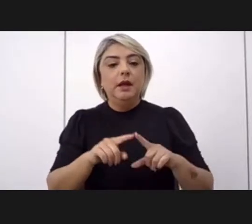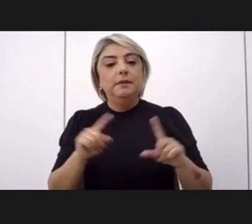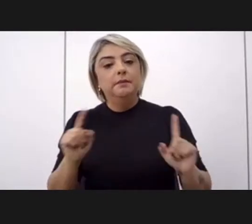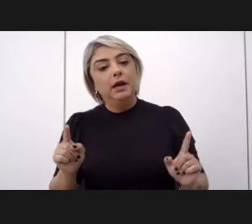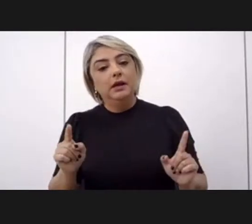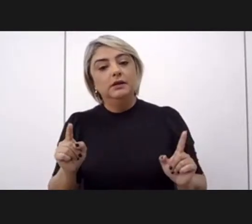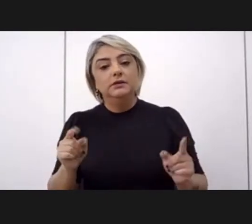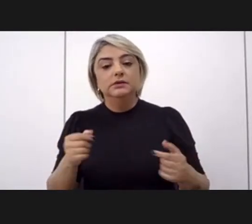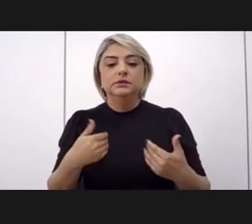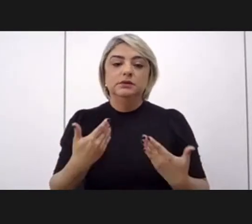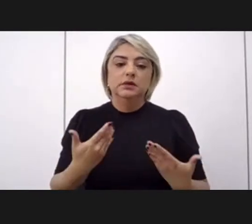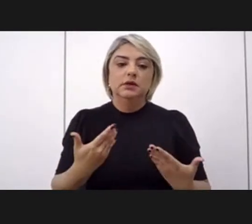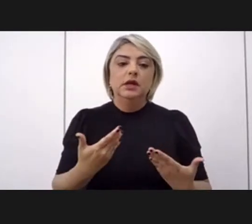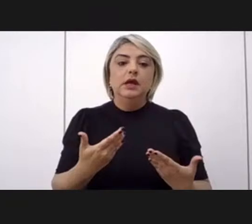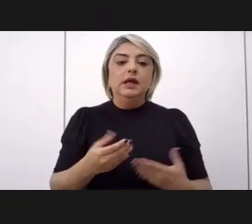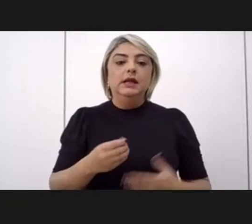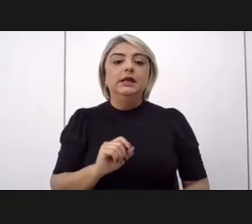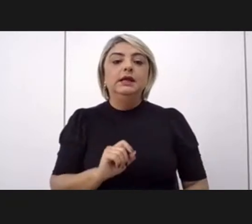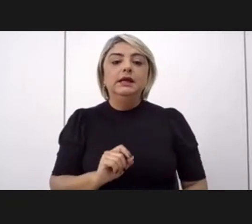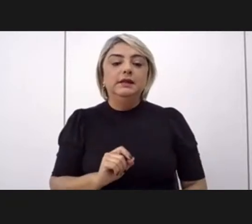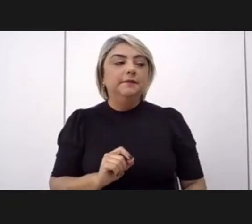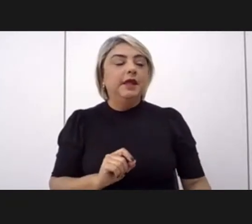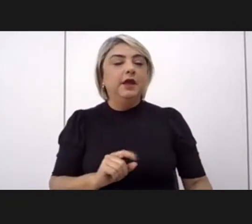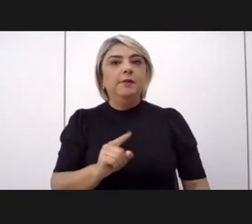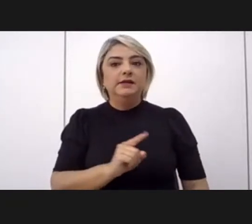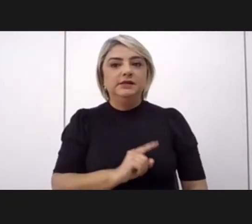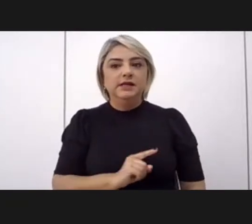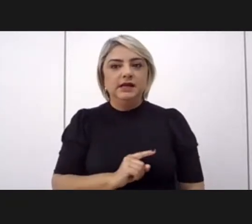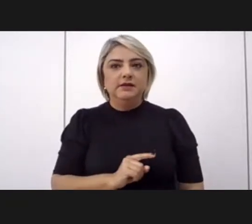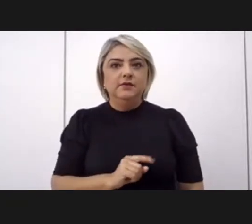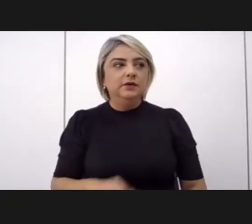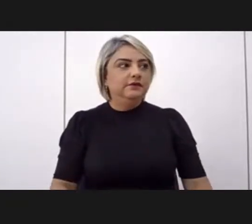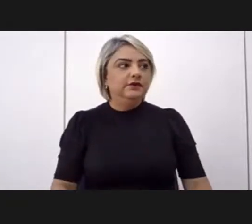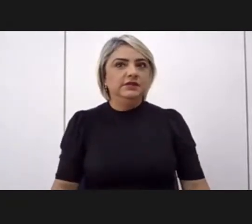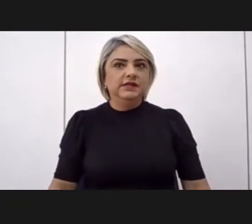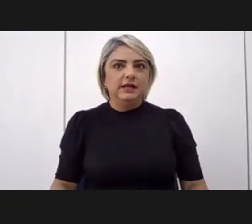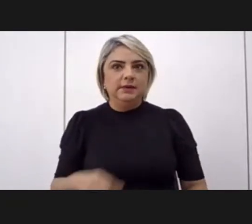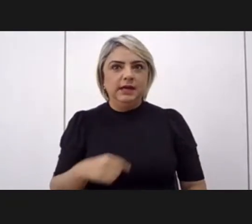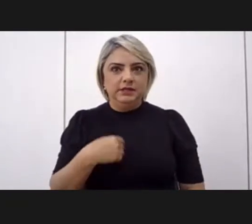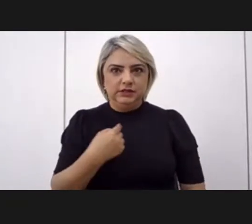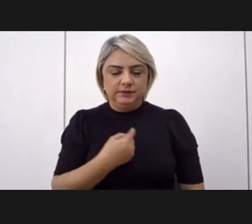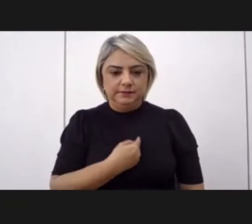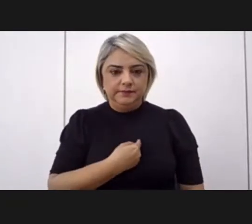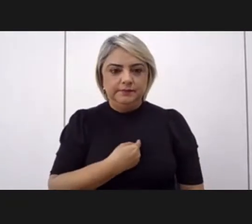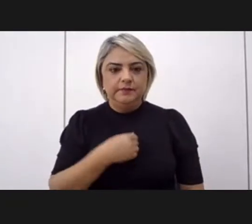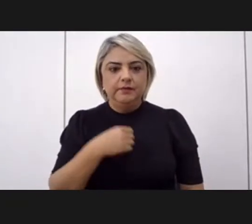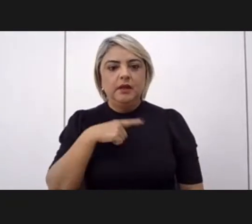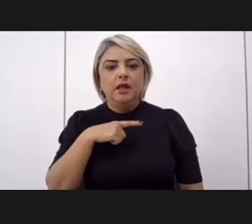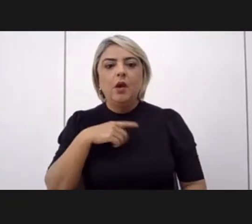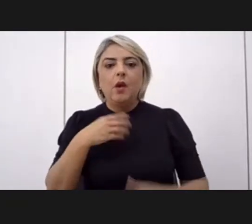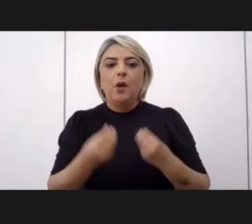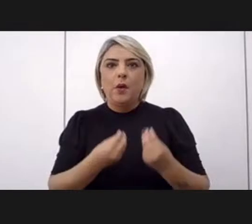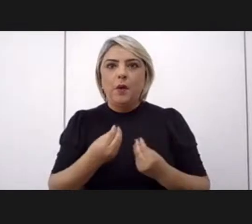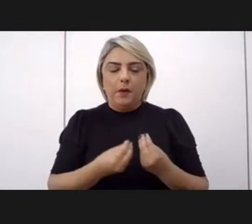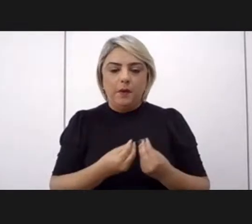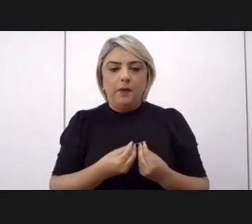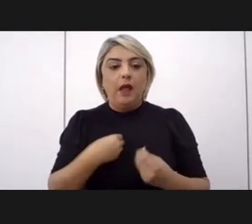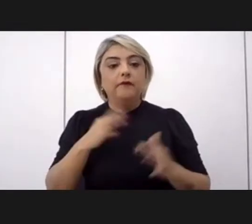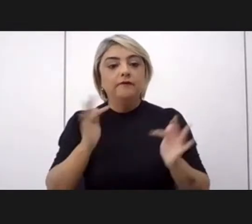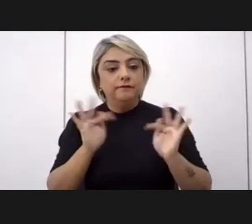and discuss how we are going to proceed with this. Finally, before opening the